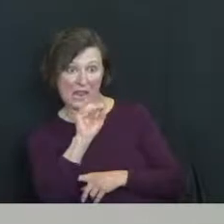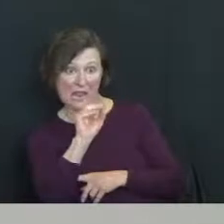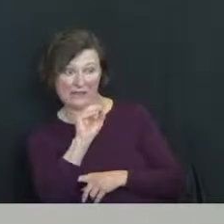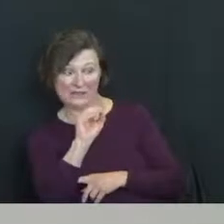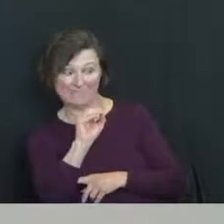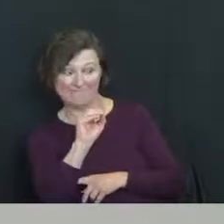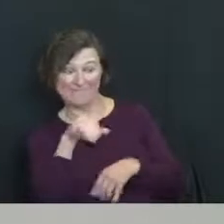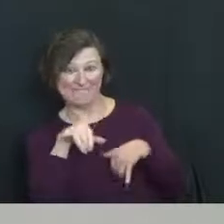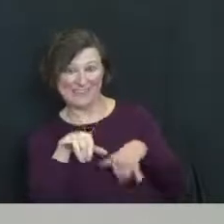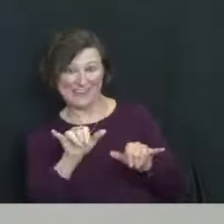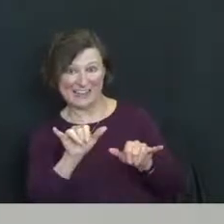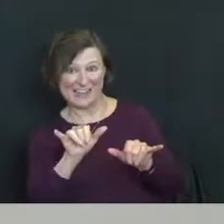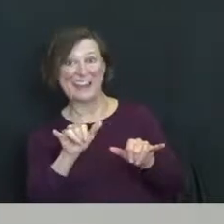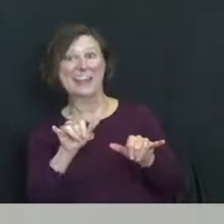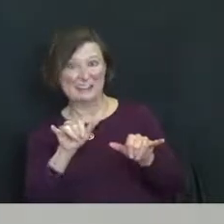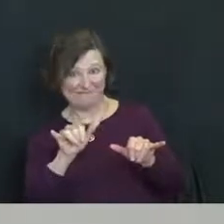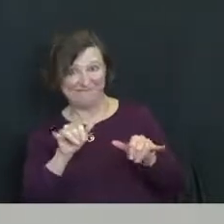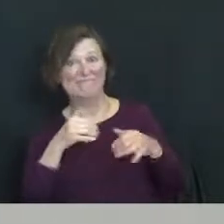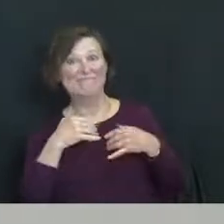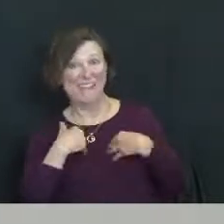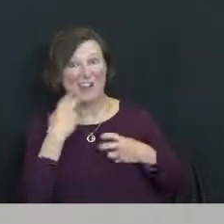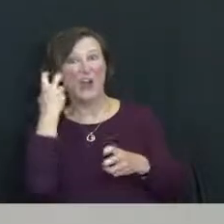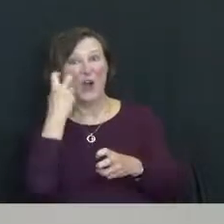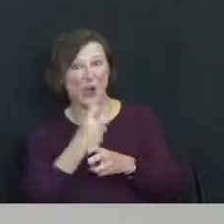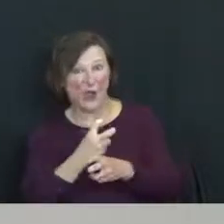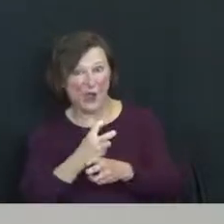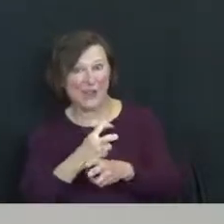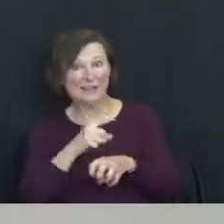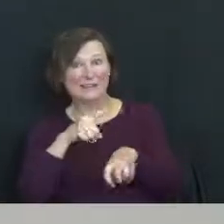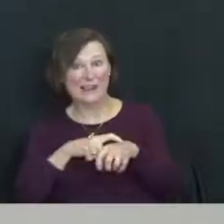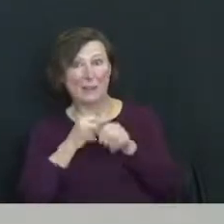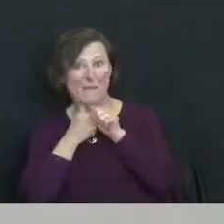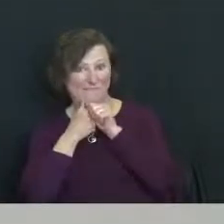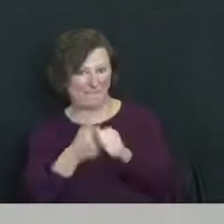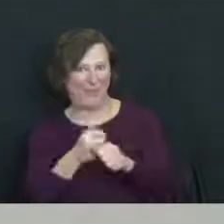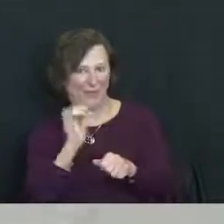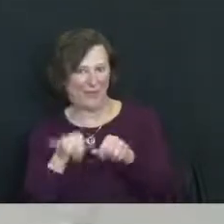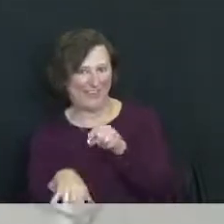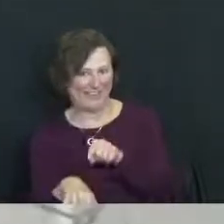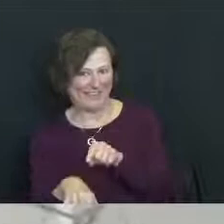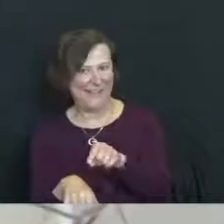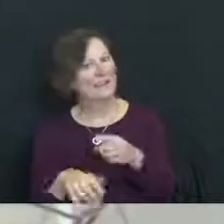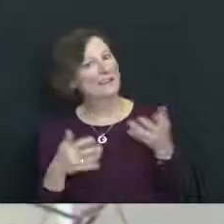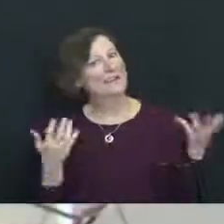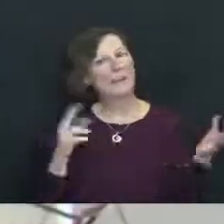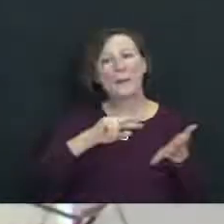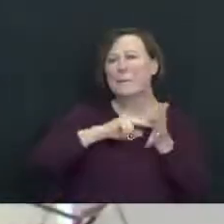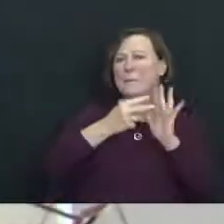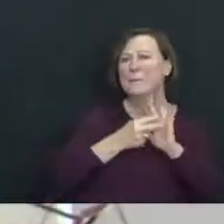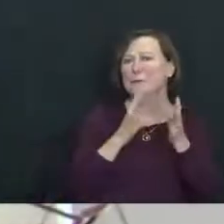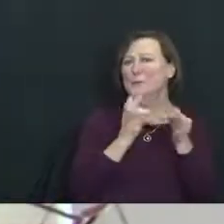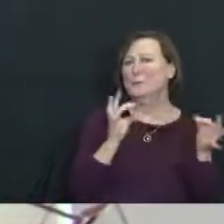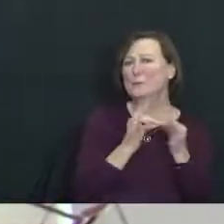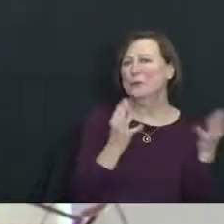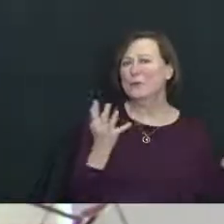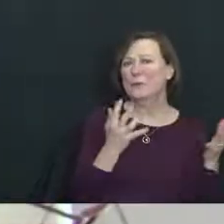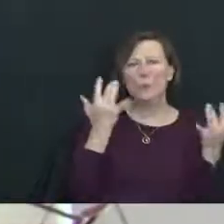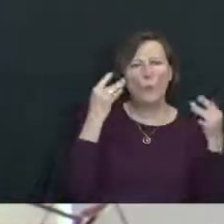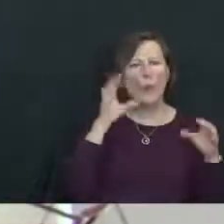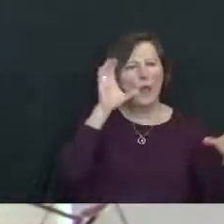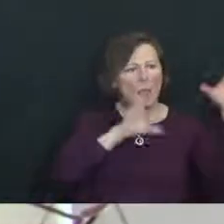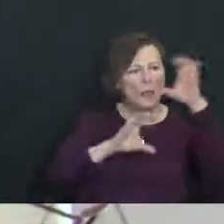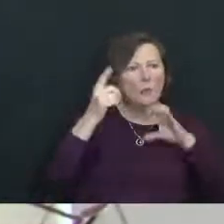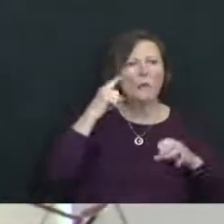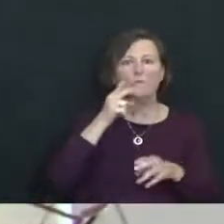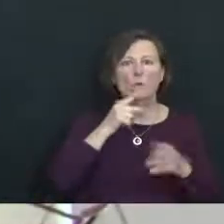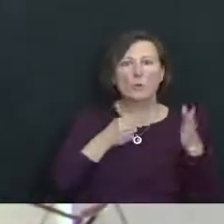still finds it very difficult to do. The moral of this story is, why look for truth in distant